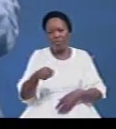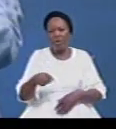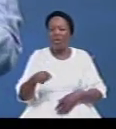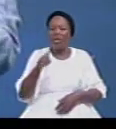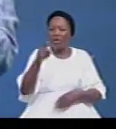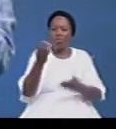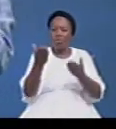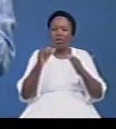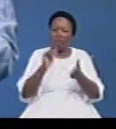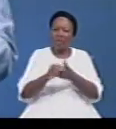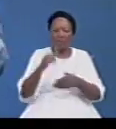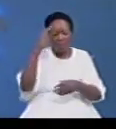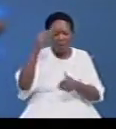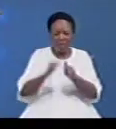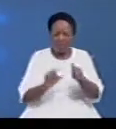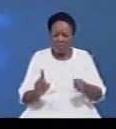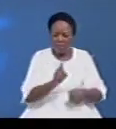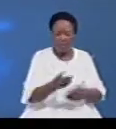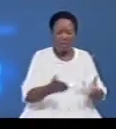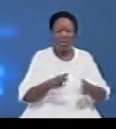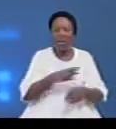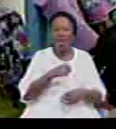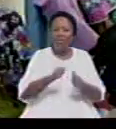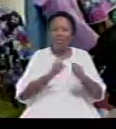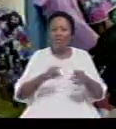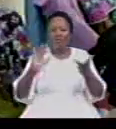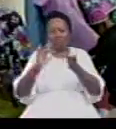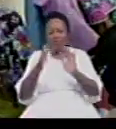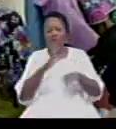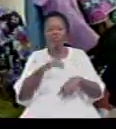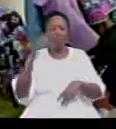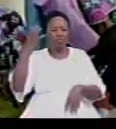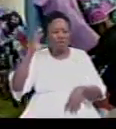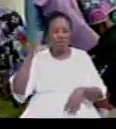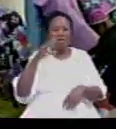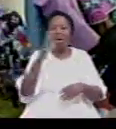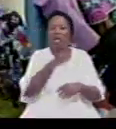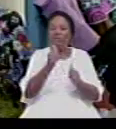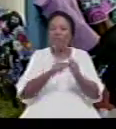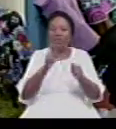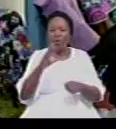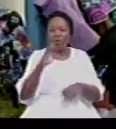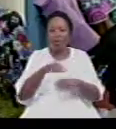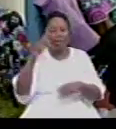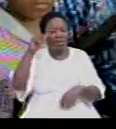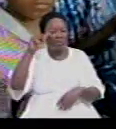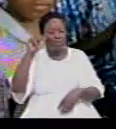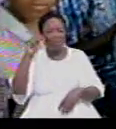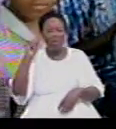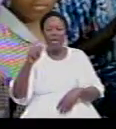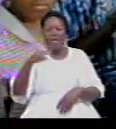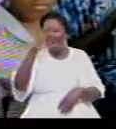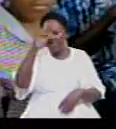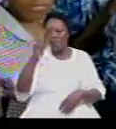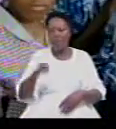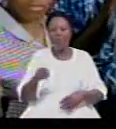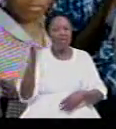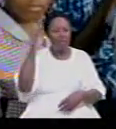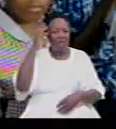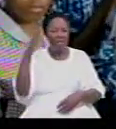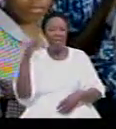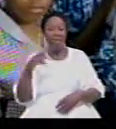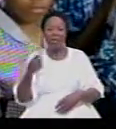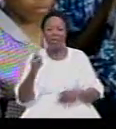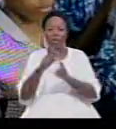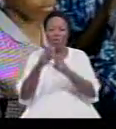here, everyone online, everyone on radio, everyone on the television, everyone hearing the word tonight.